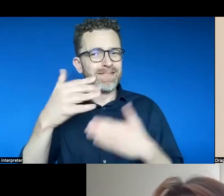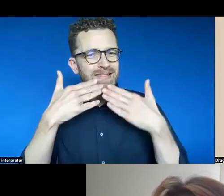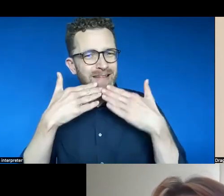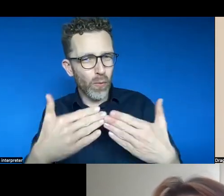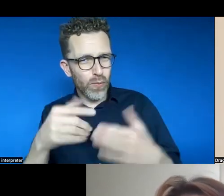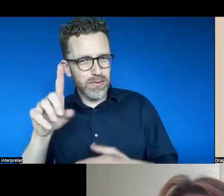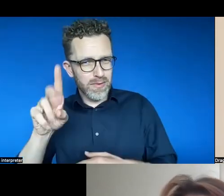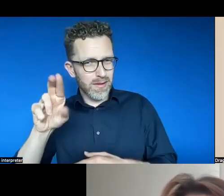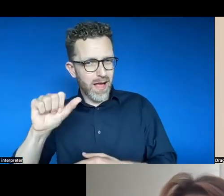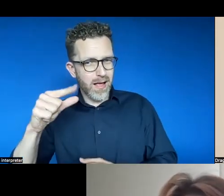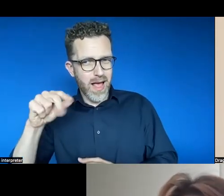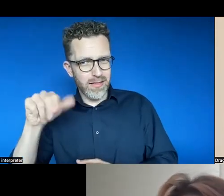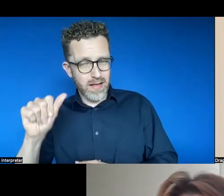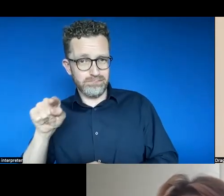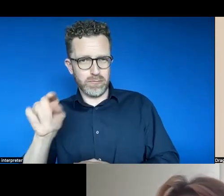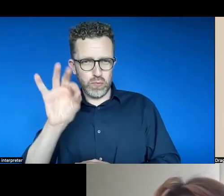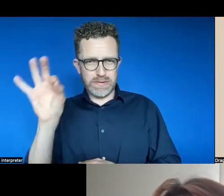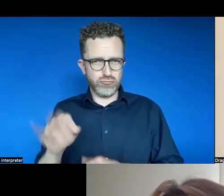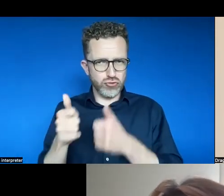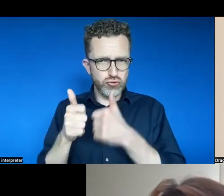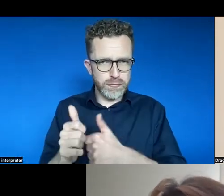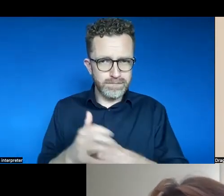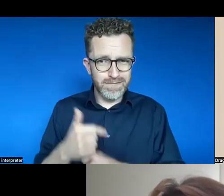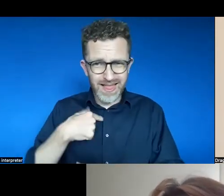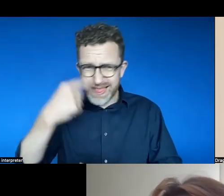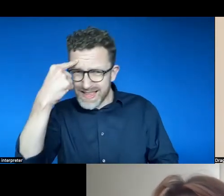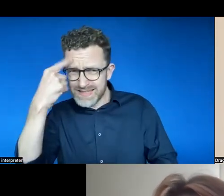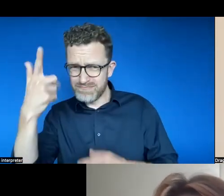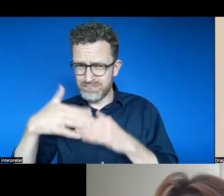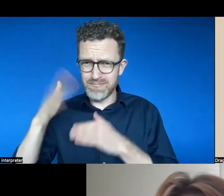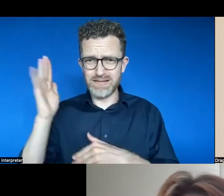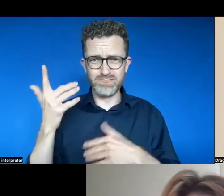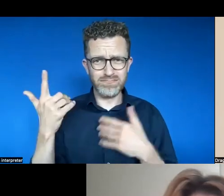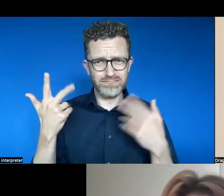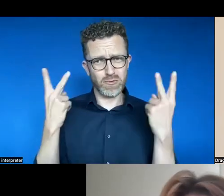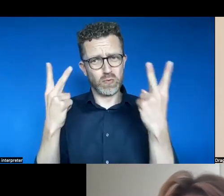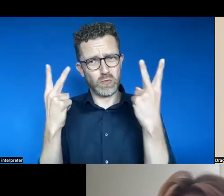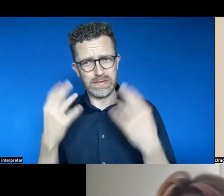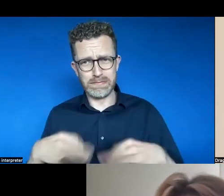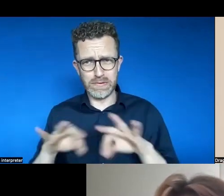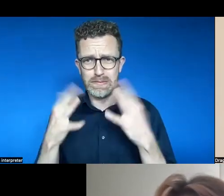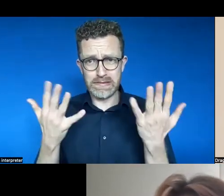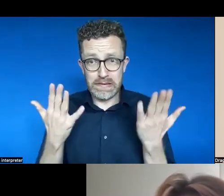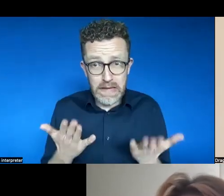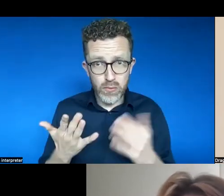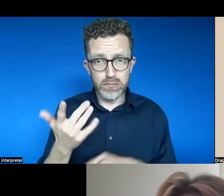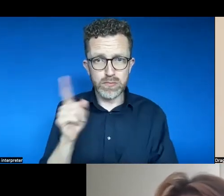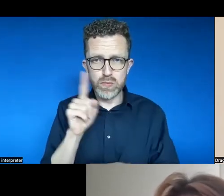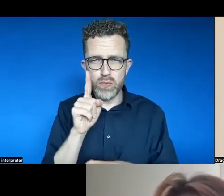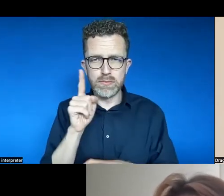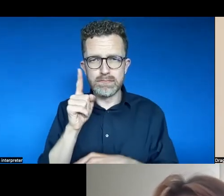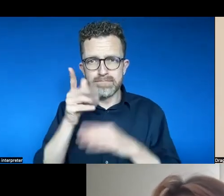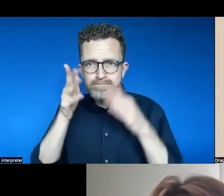to organize all the system to provide the best as